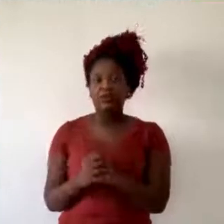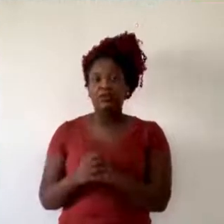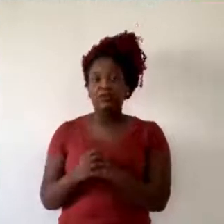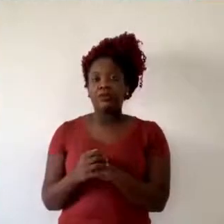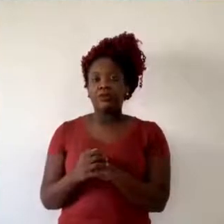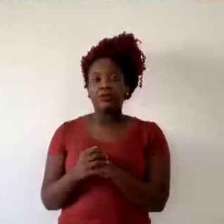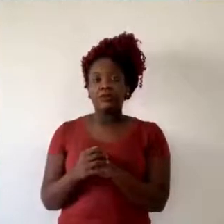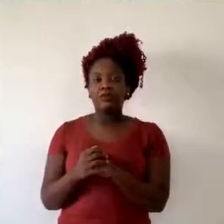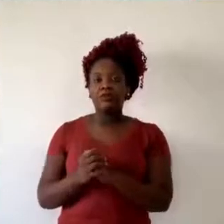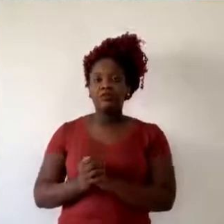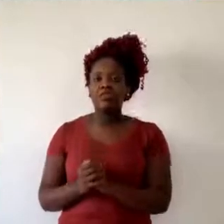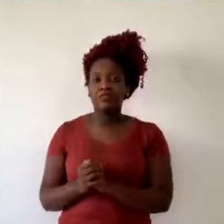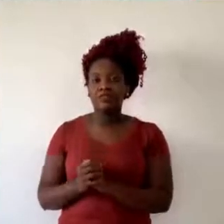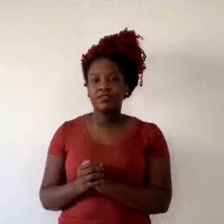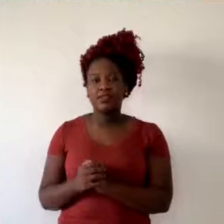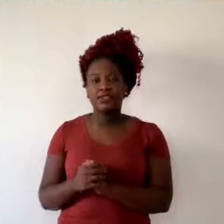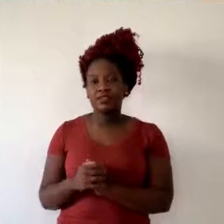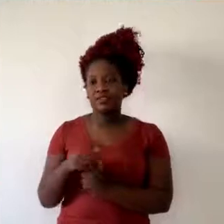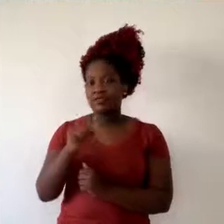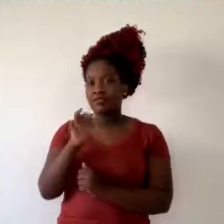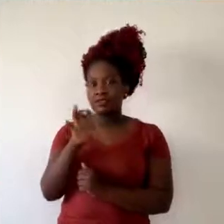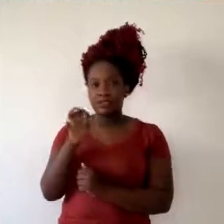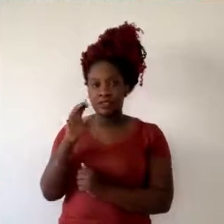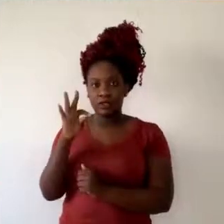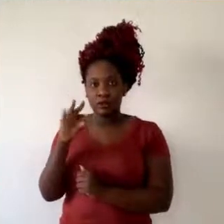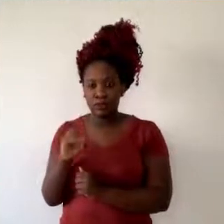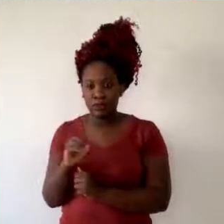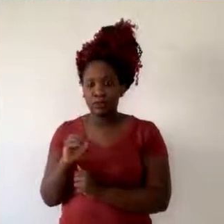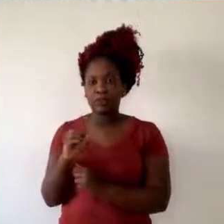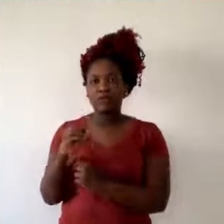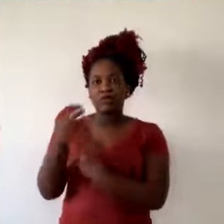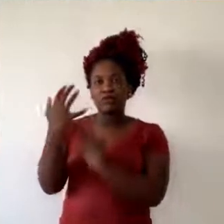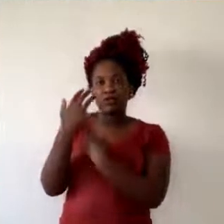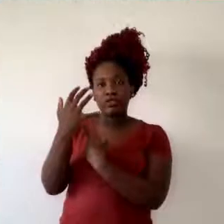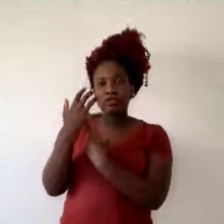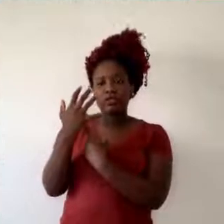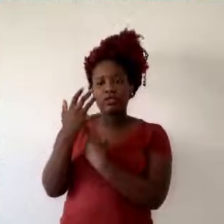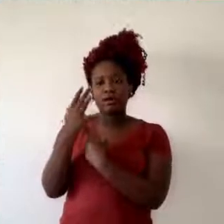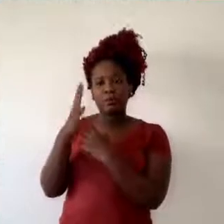Affections in that sense, then we have reaction.